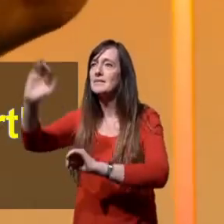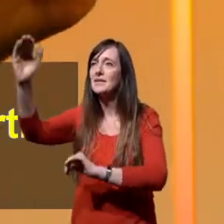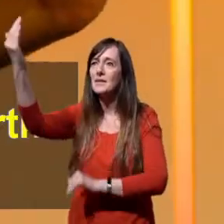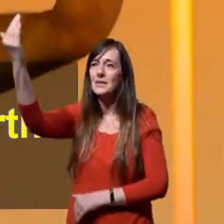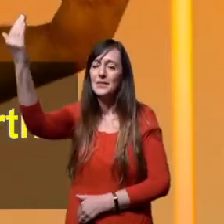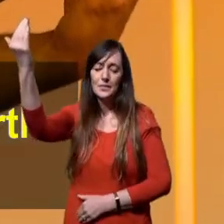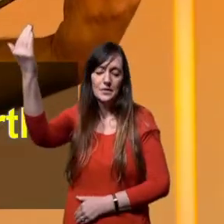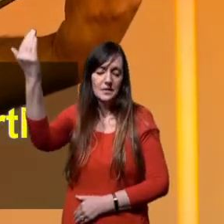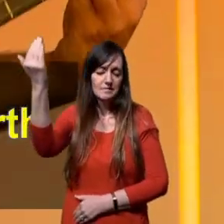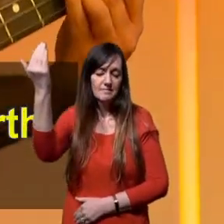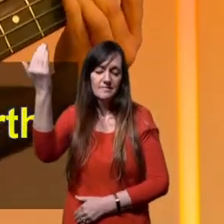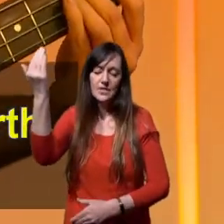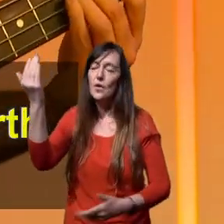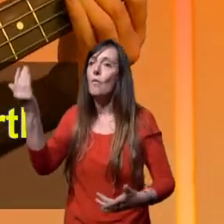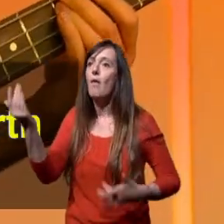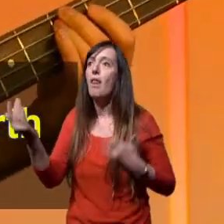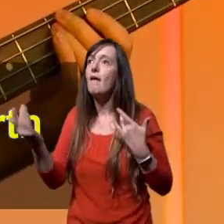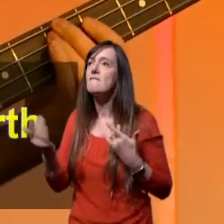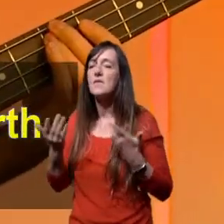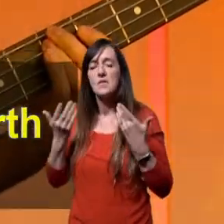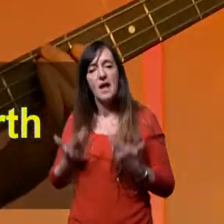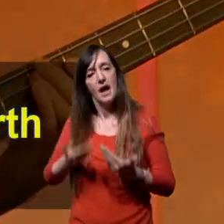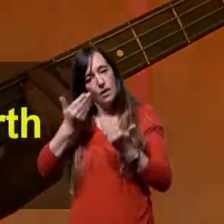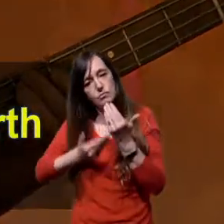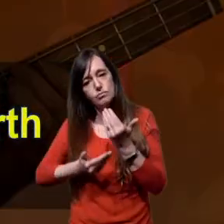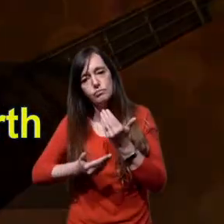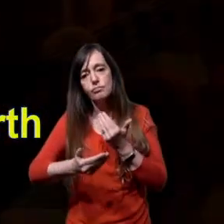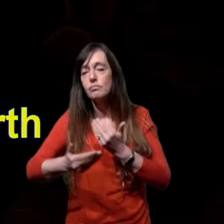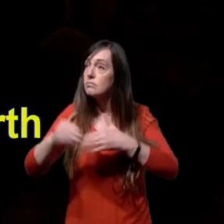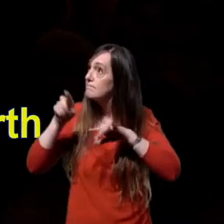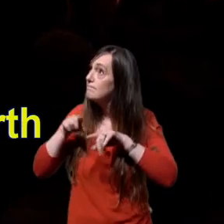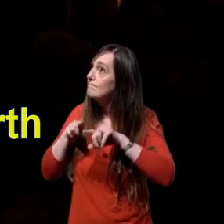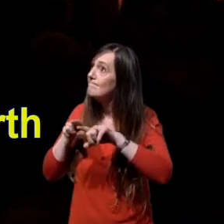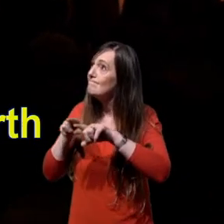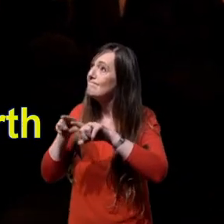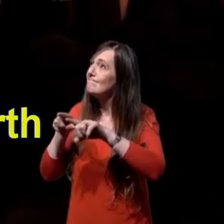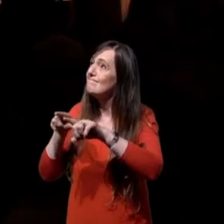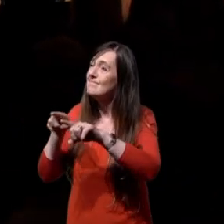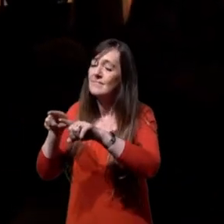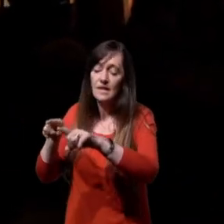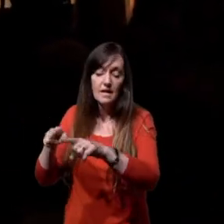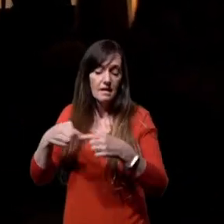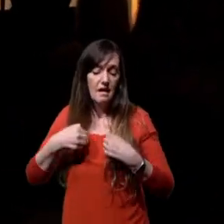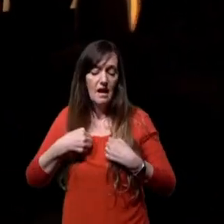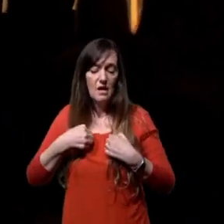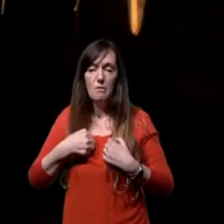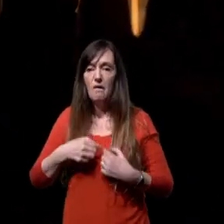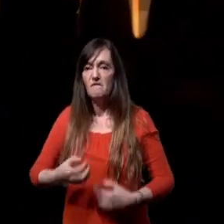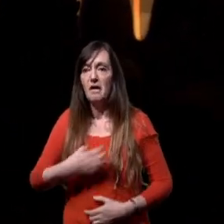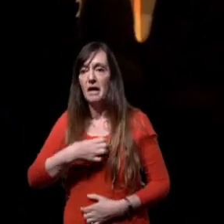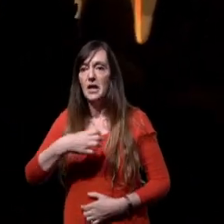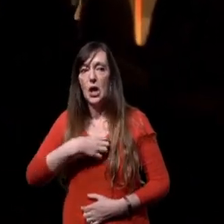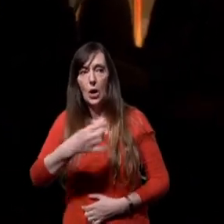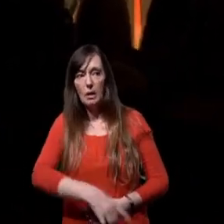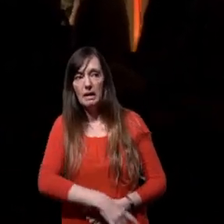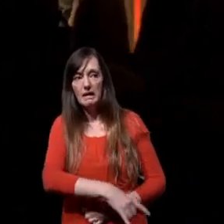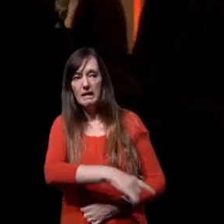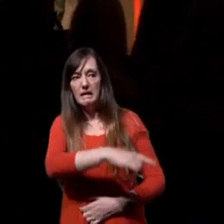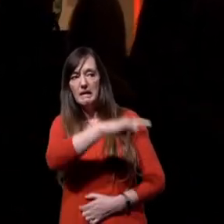comes, we'll live to know you here on the earth. And I will fear